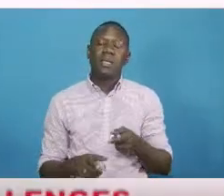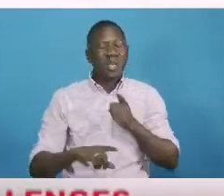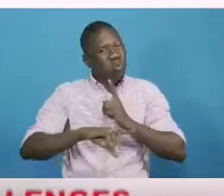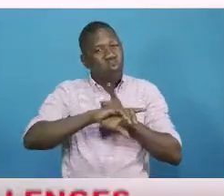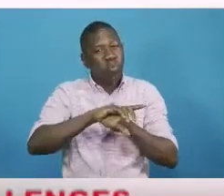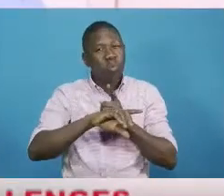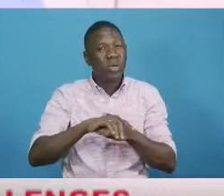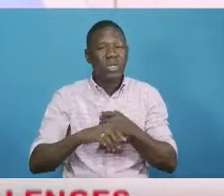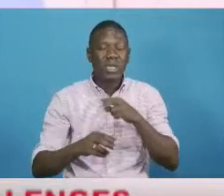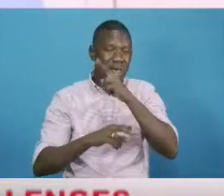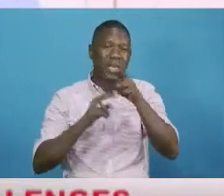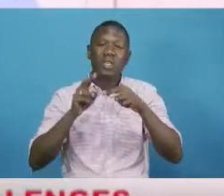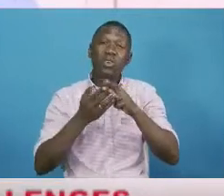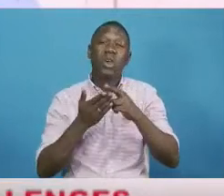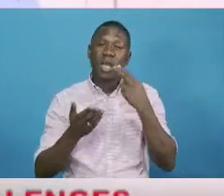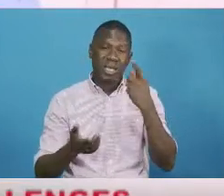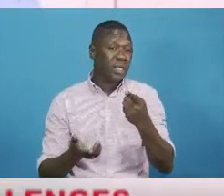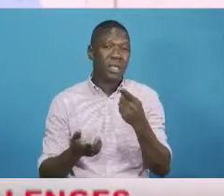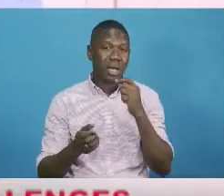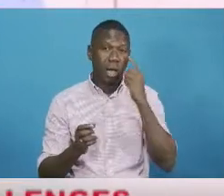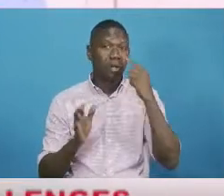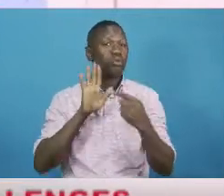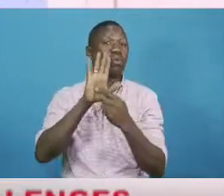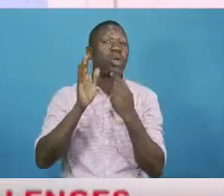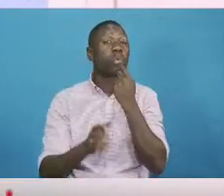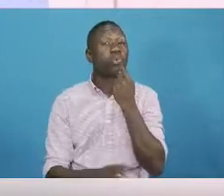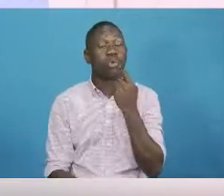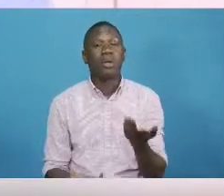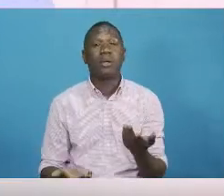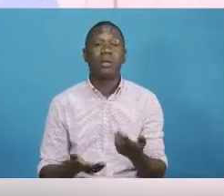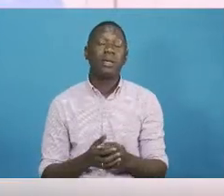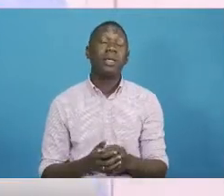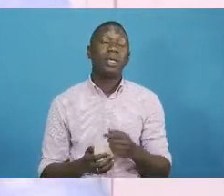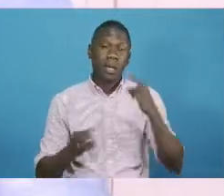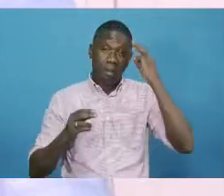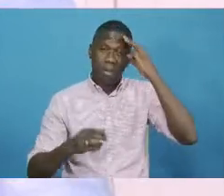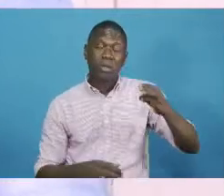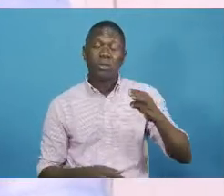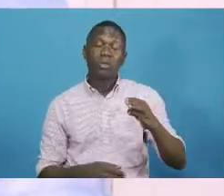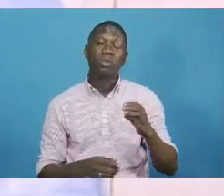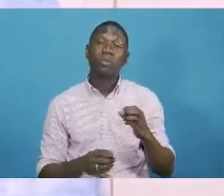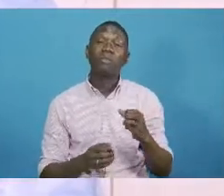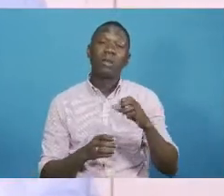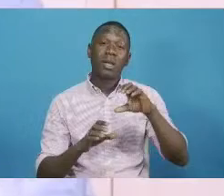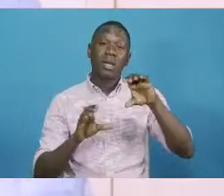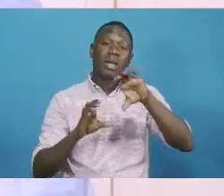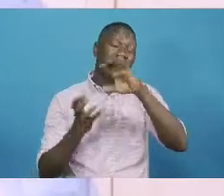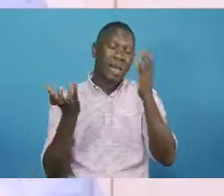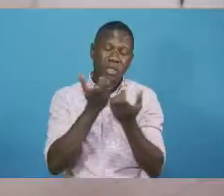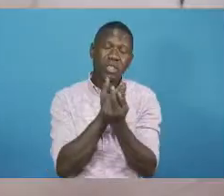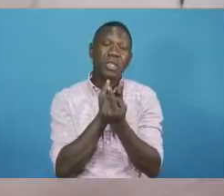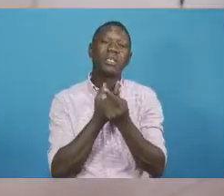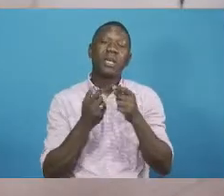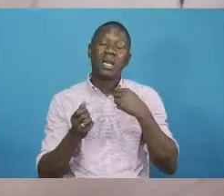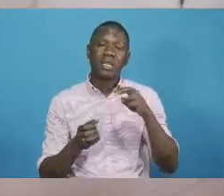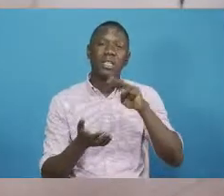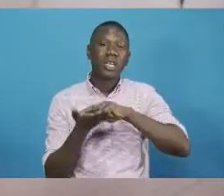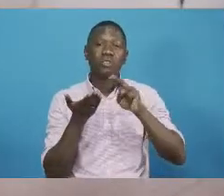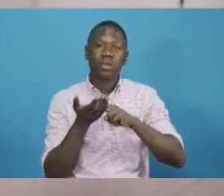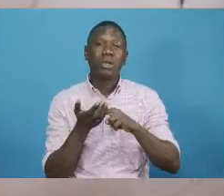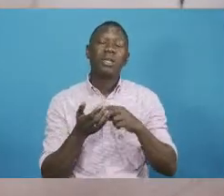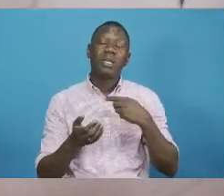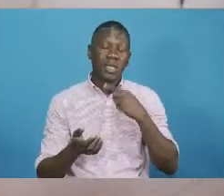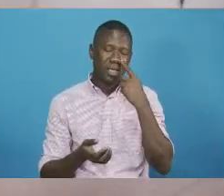flashing red. Lamin Diba, the Minister for Environment, Climate Change and Natural Resources, says the Gambia remains vulnerable to natural